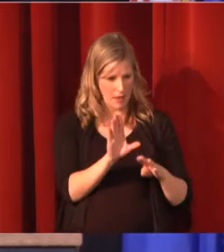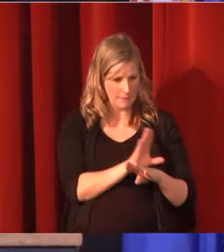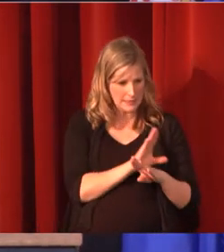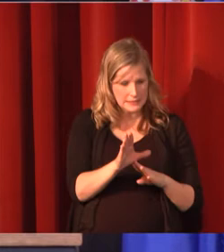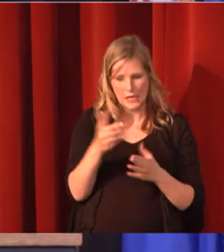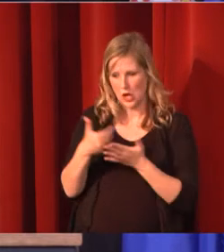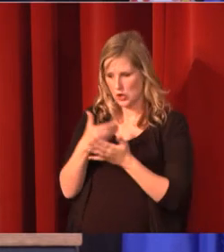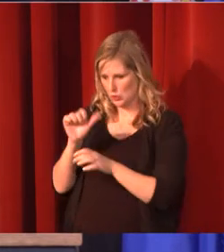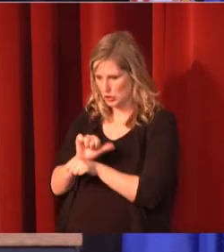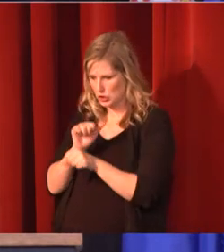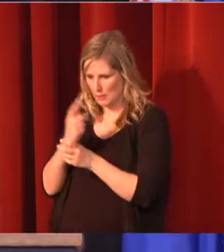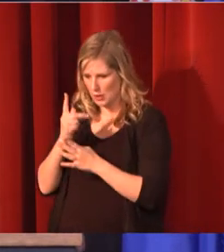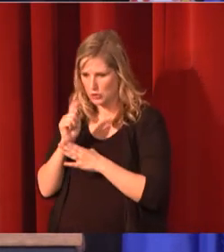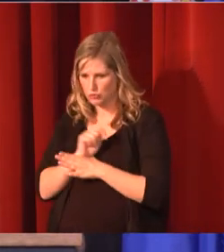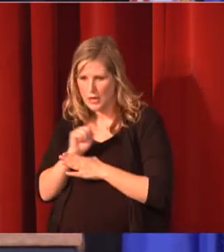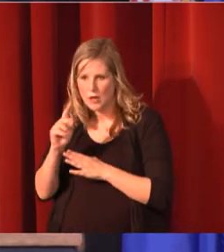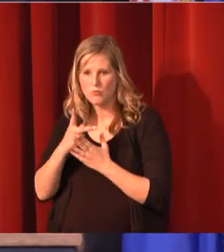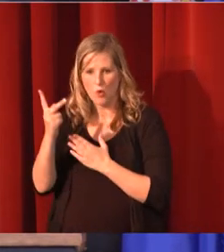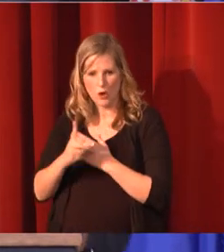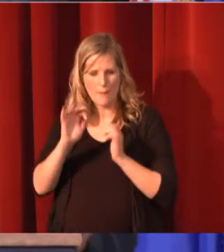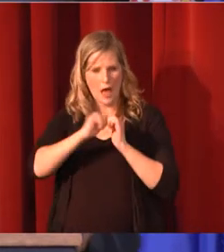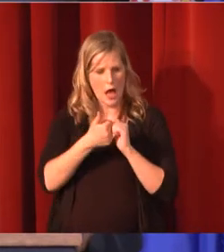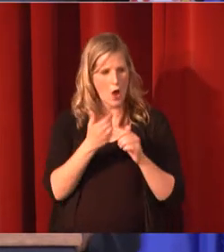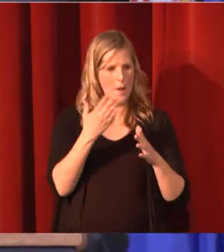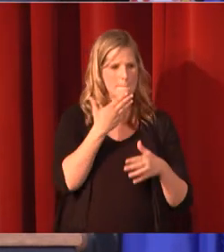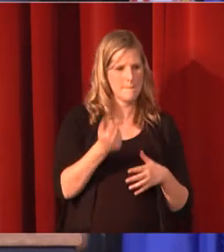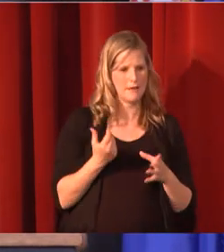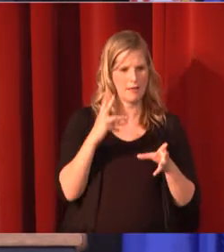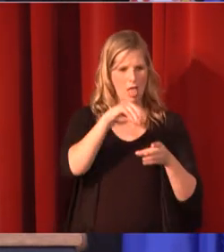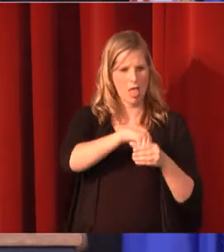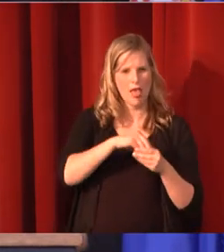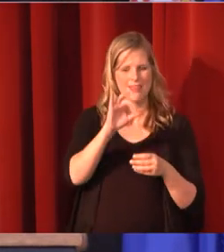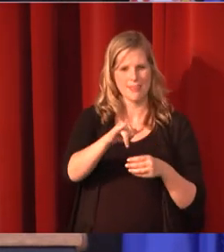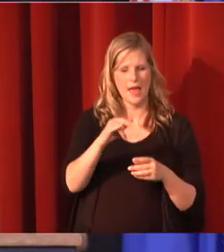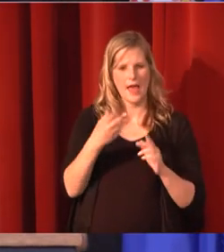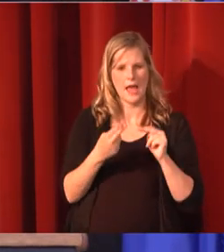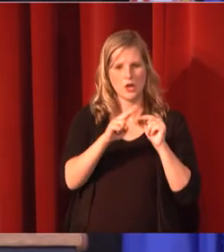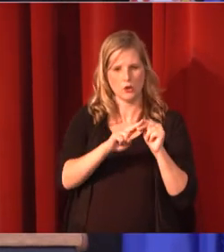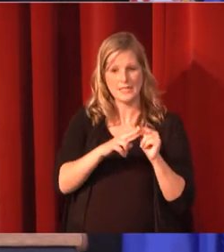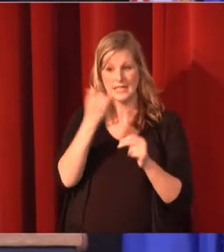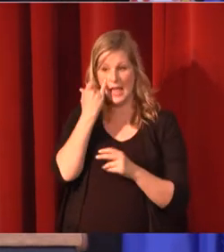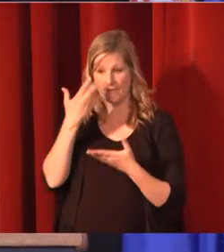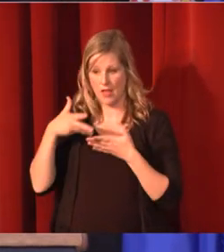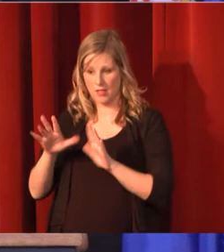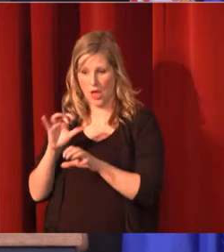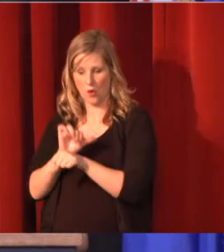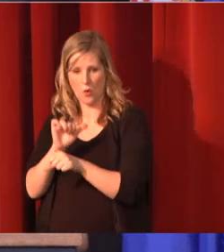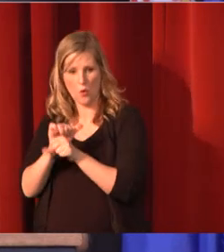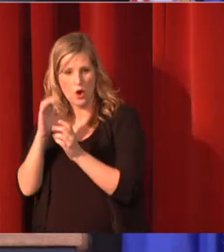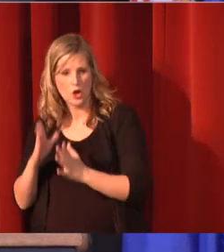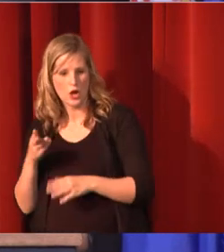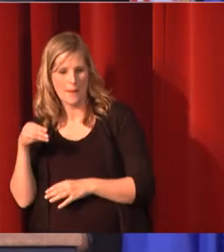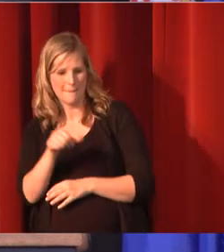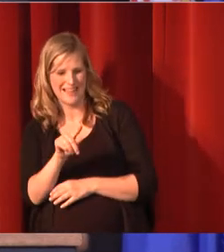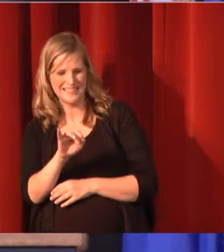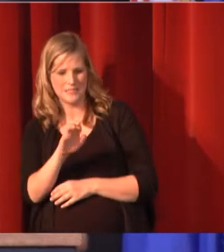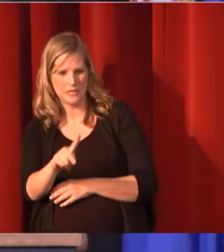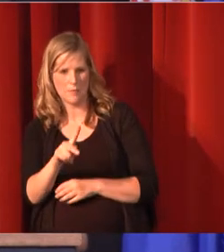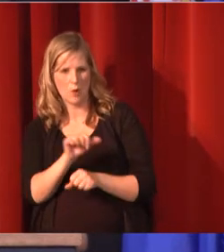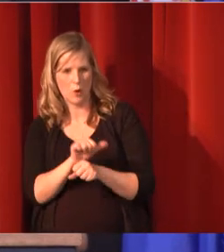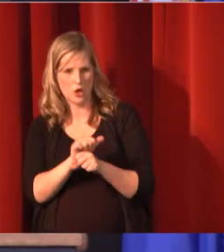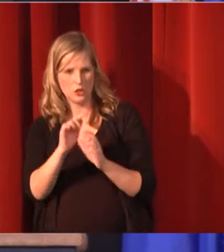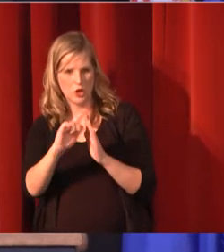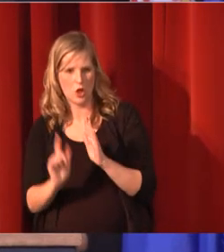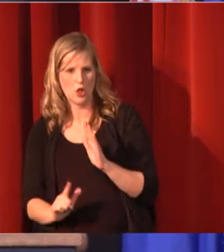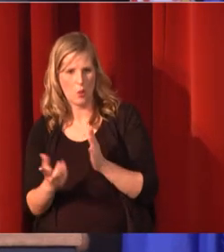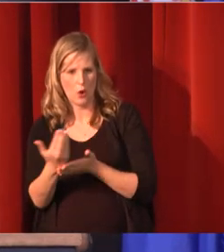job training programs how to best phase in the increase and whether to allow employers to pay tipped workers a lower wage